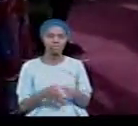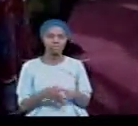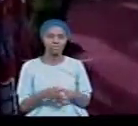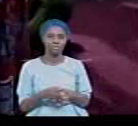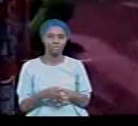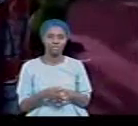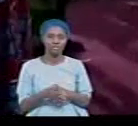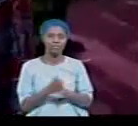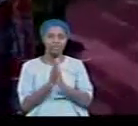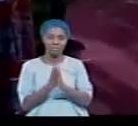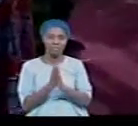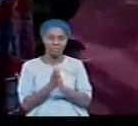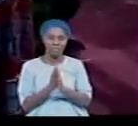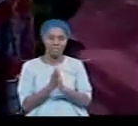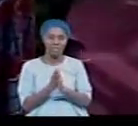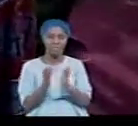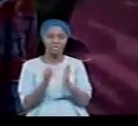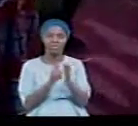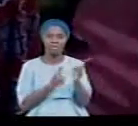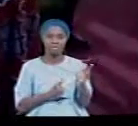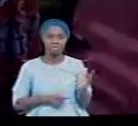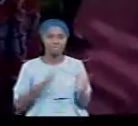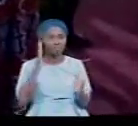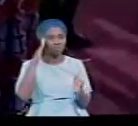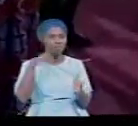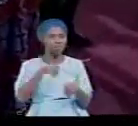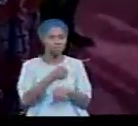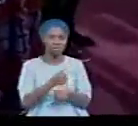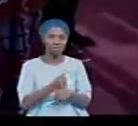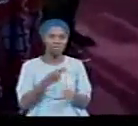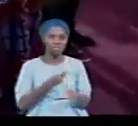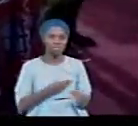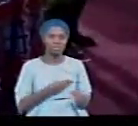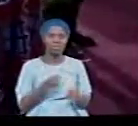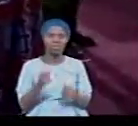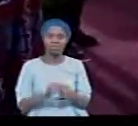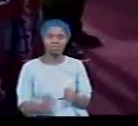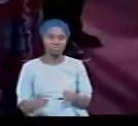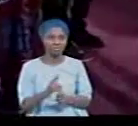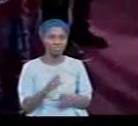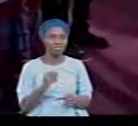Let's pray that the Lord will establish us, everyone,